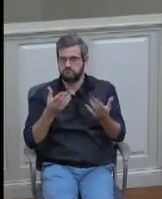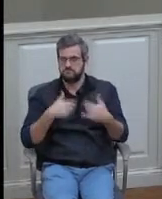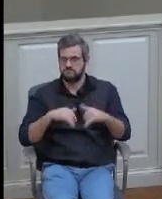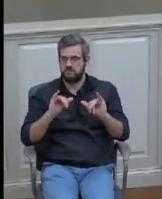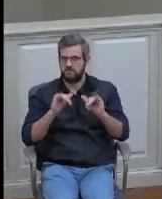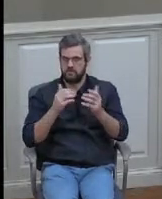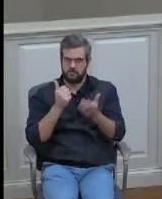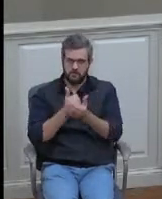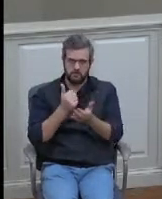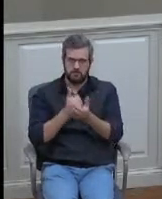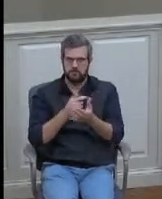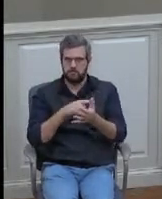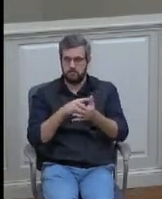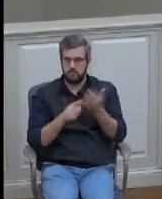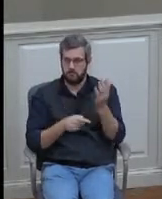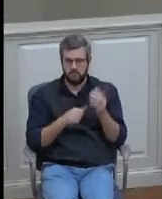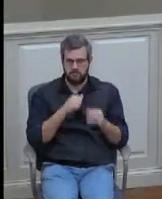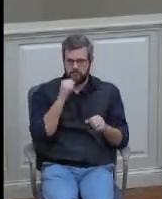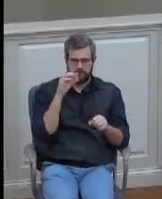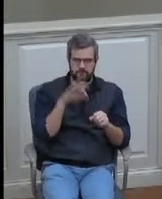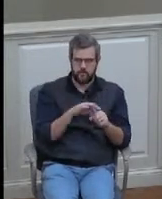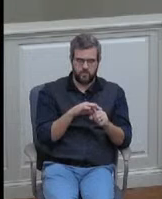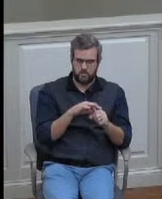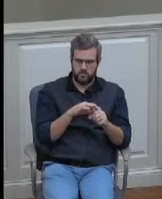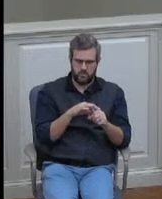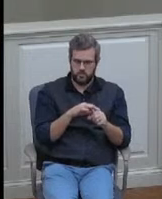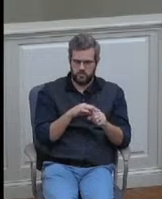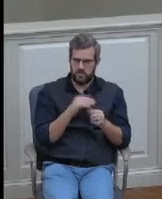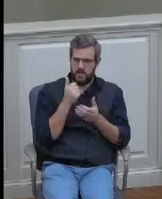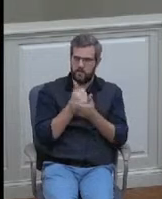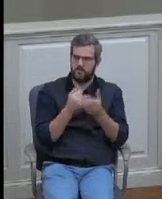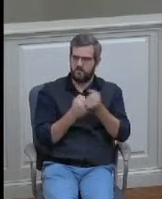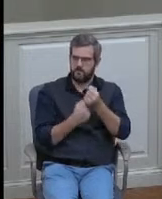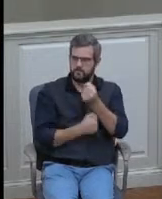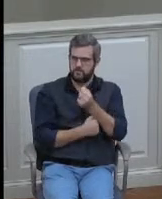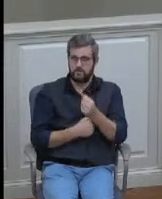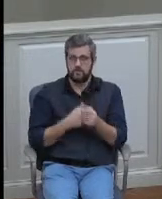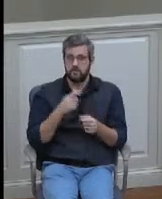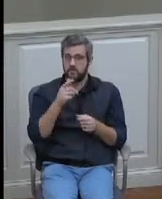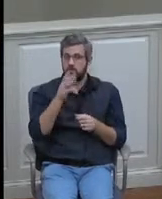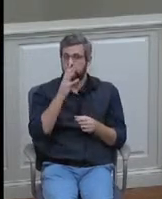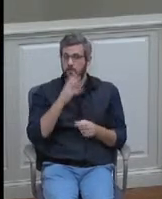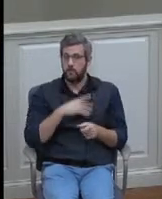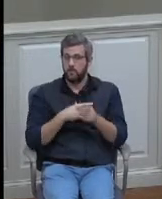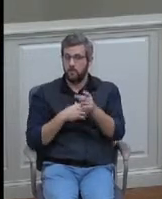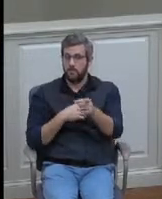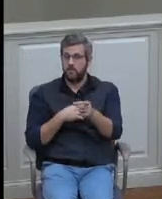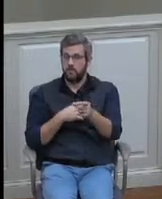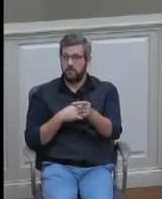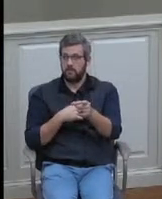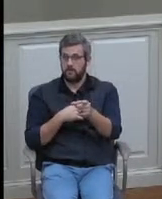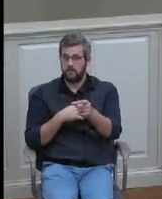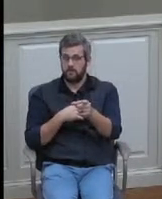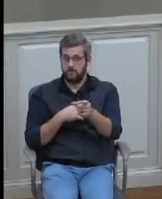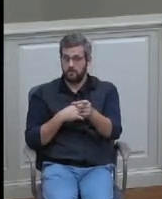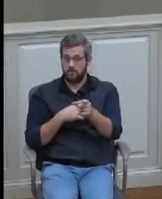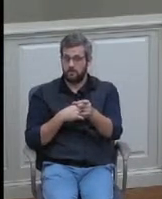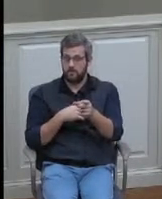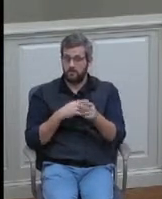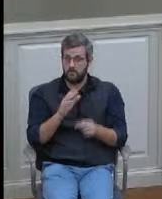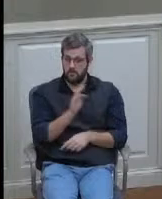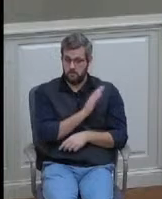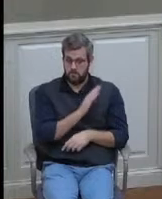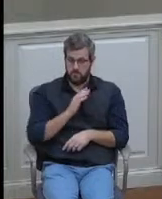assisted Okay. the foundation in that way, so. And that is subject that by a vote of the